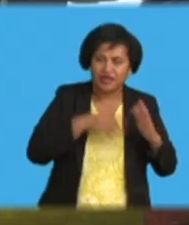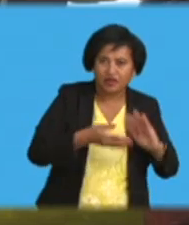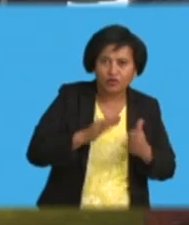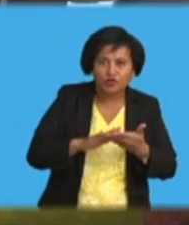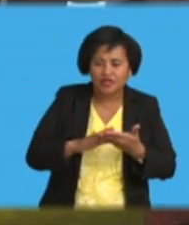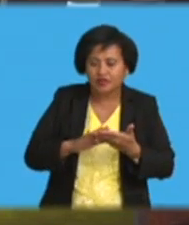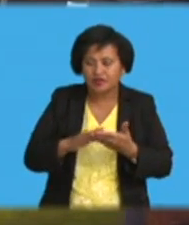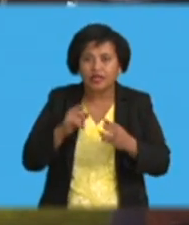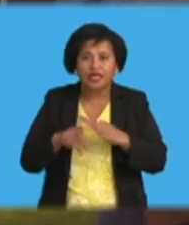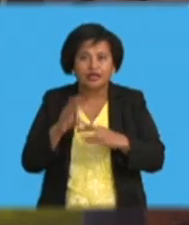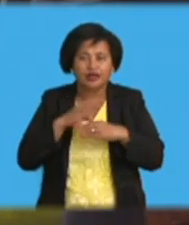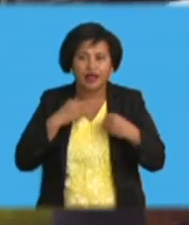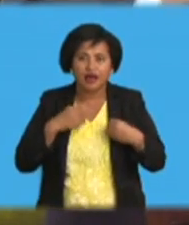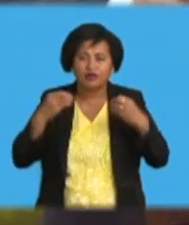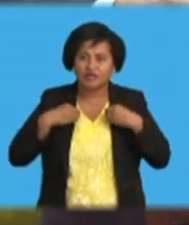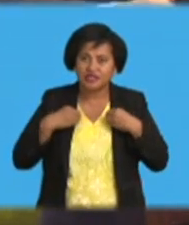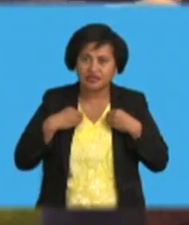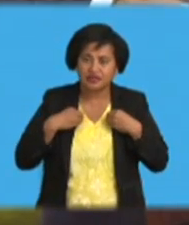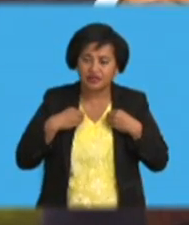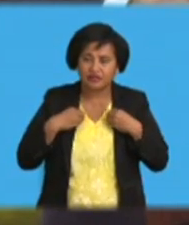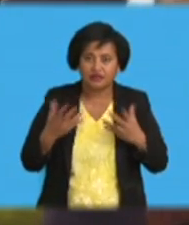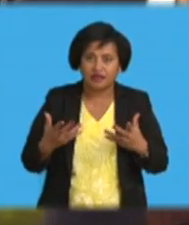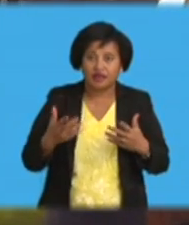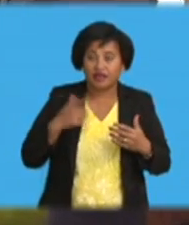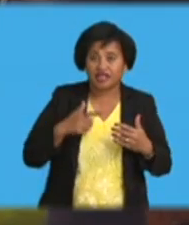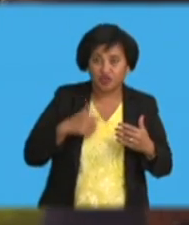life. That is why the government has put forward the Online